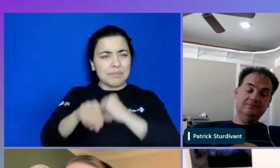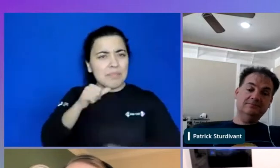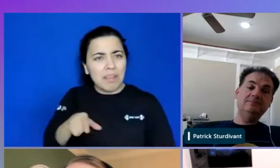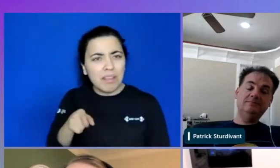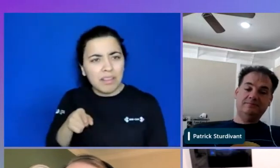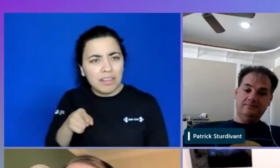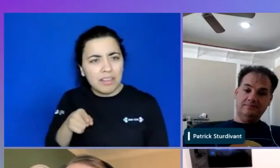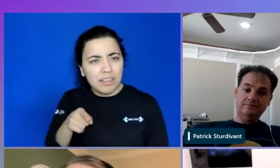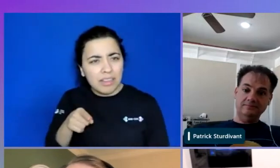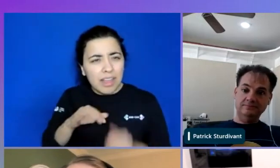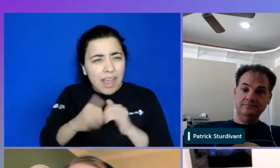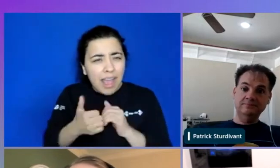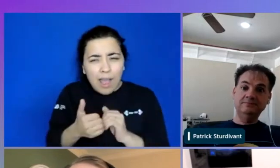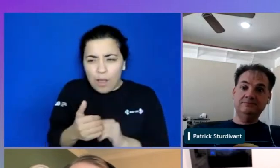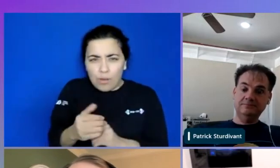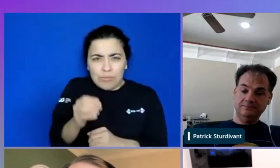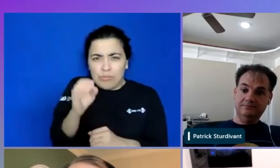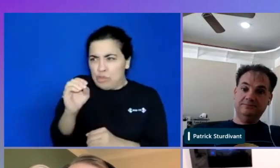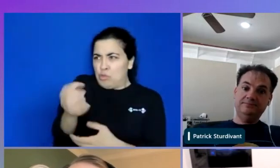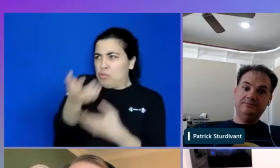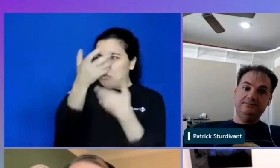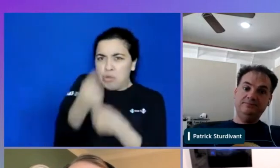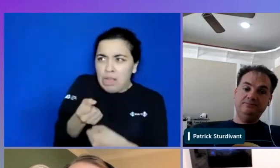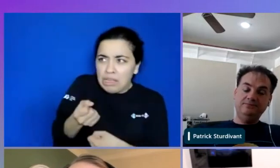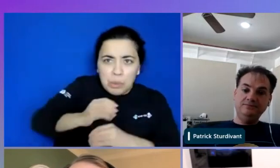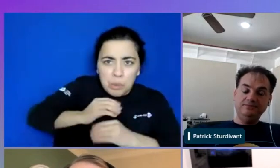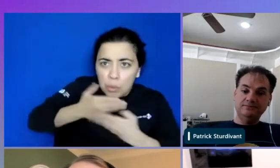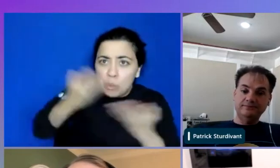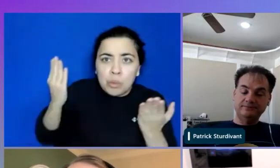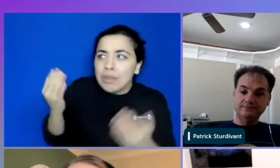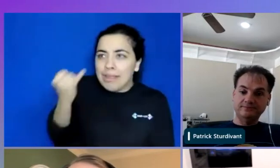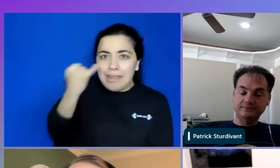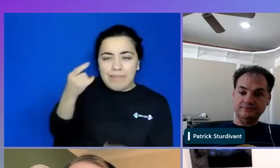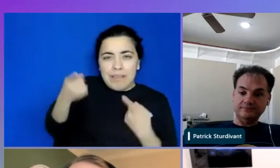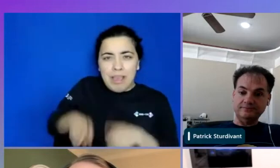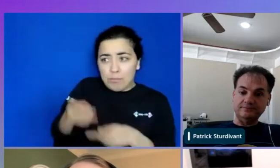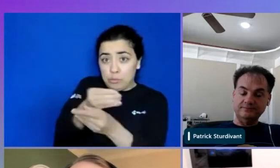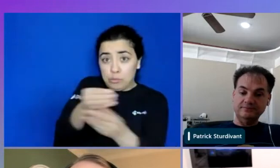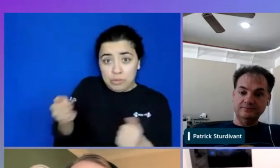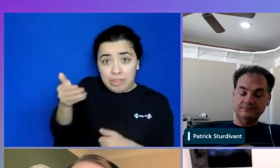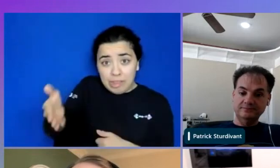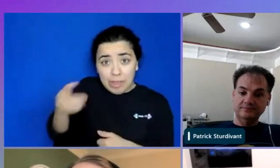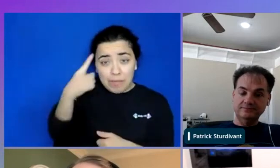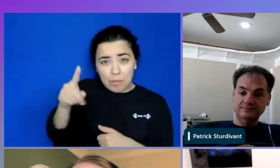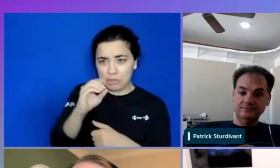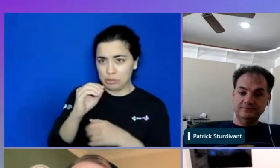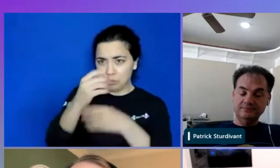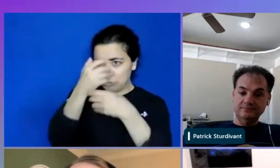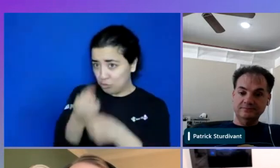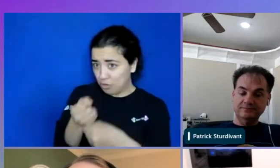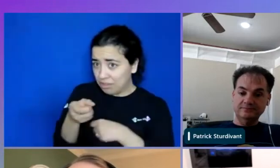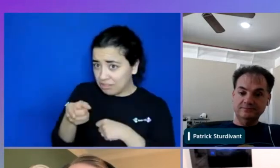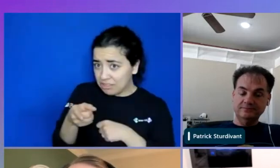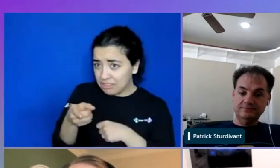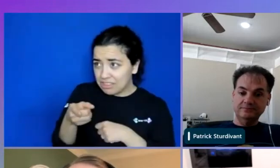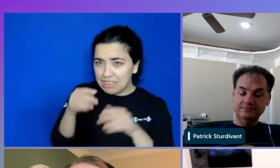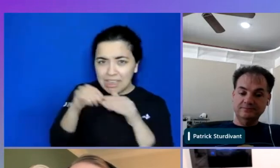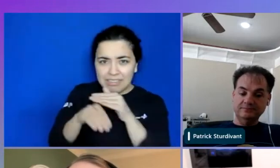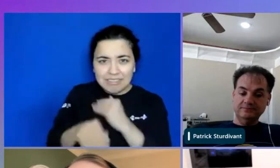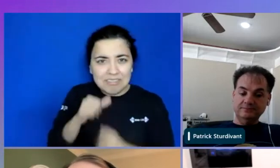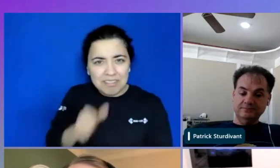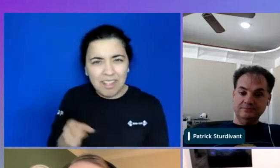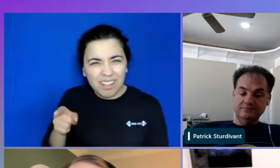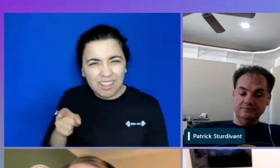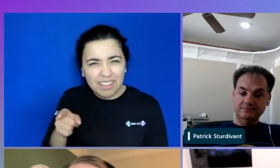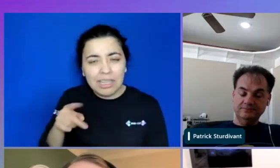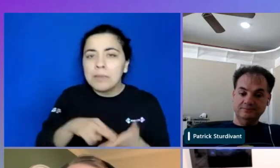can you have zero trust if the solutions you need to have in place for the zero trust to exist are not accessible?